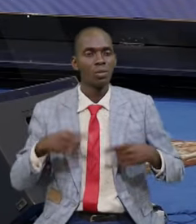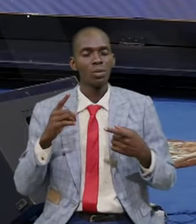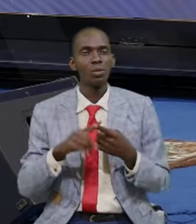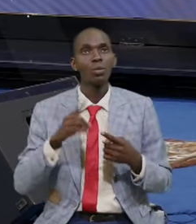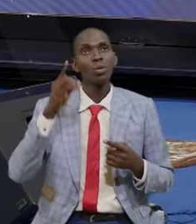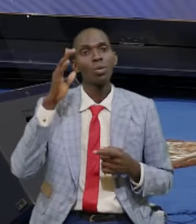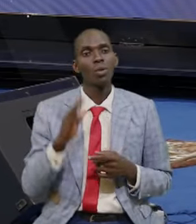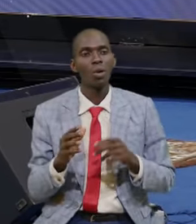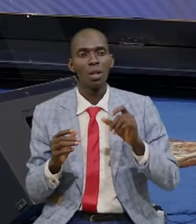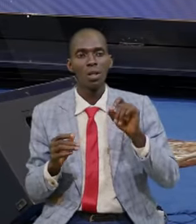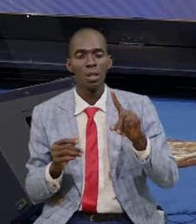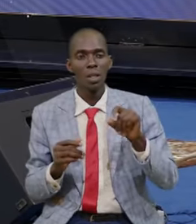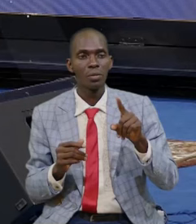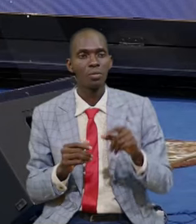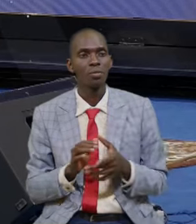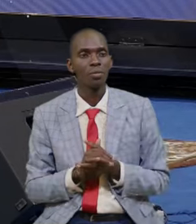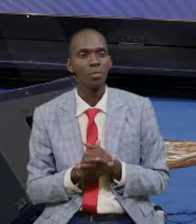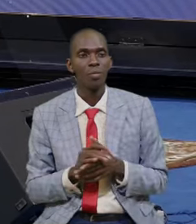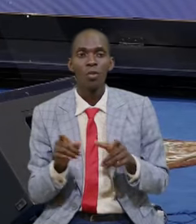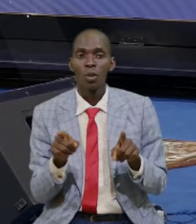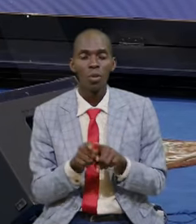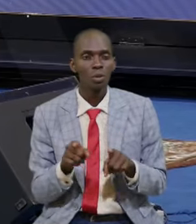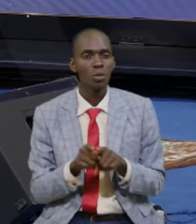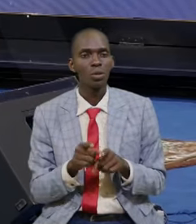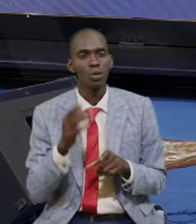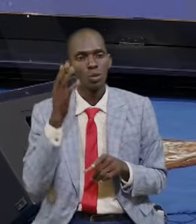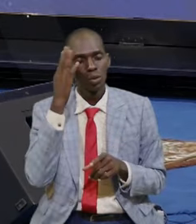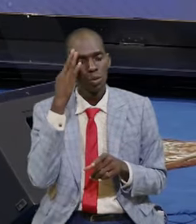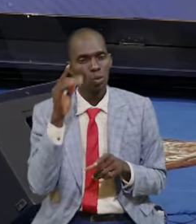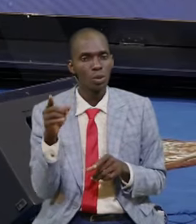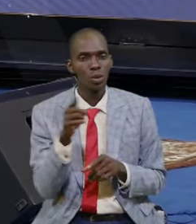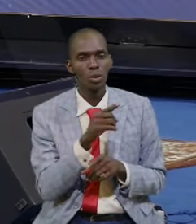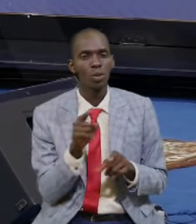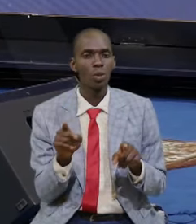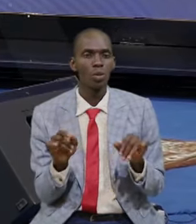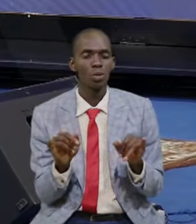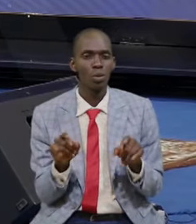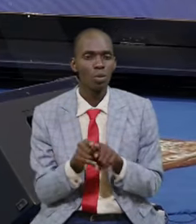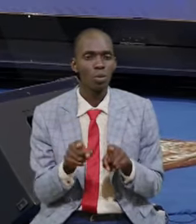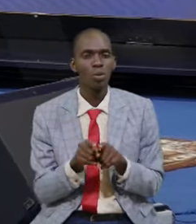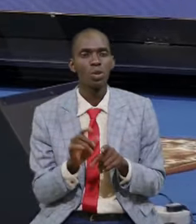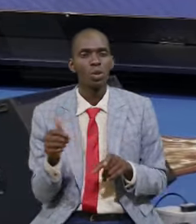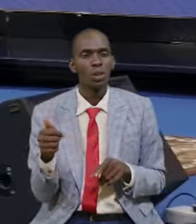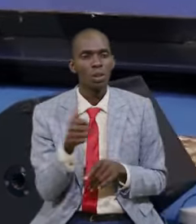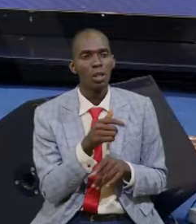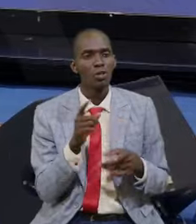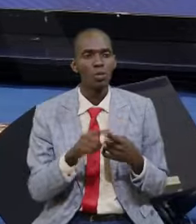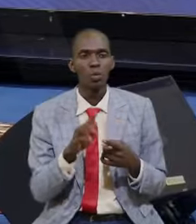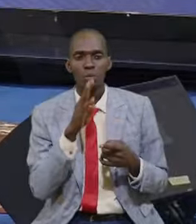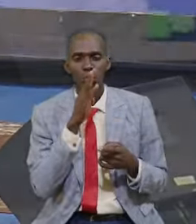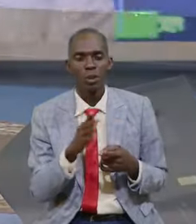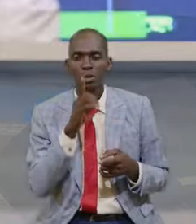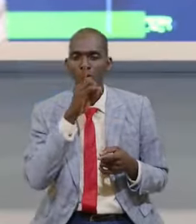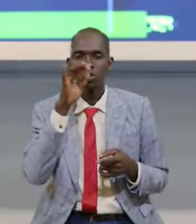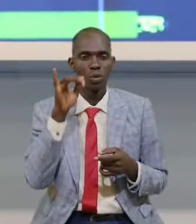11, in verse 11, likewise reckon ye also yourselves to be